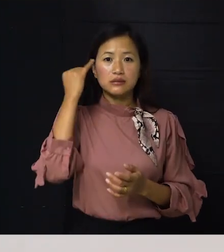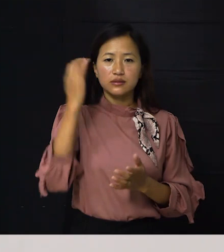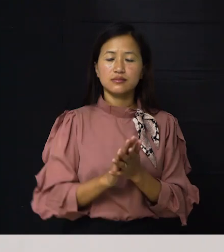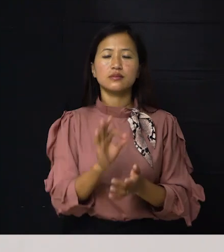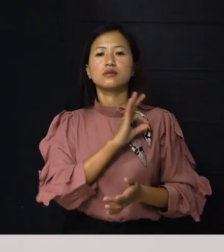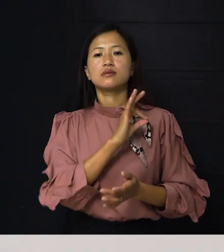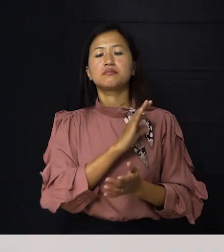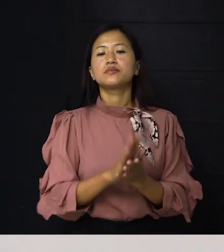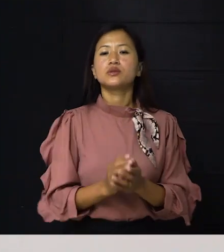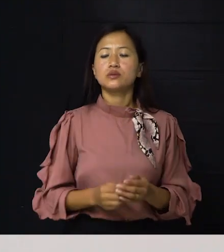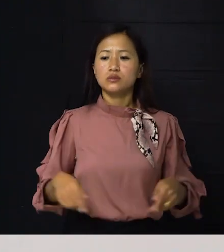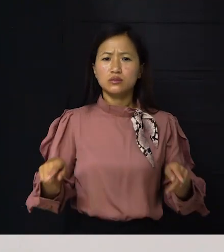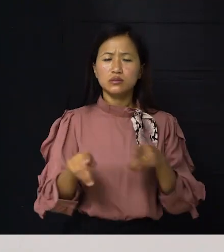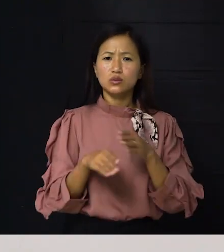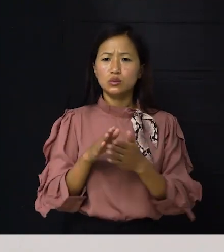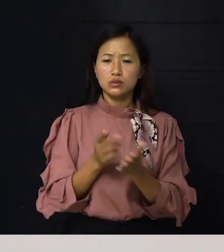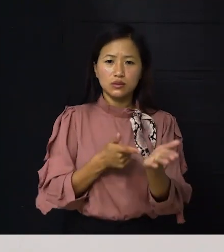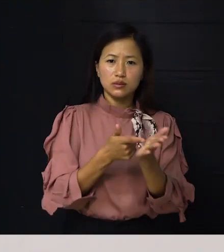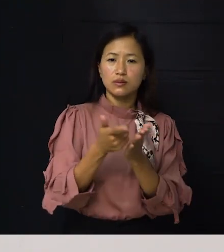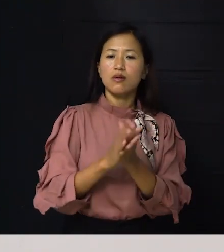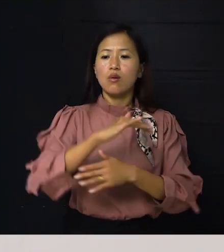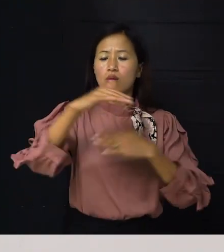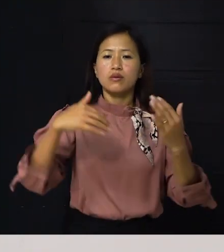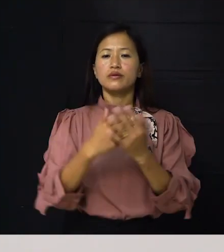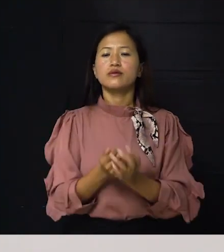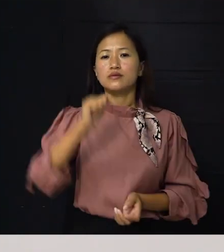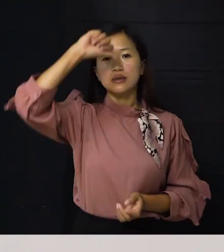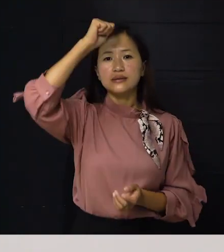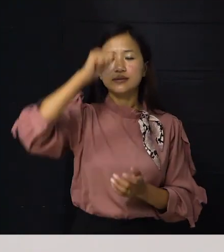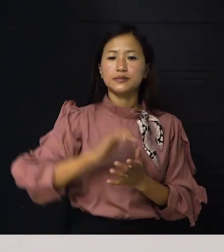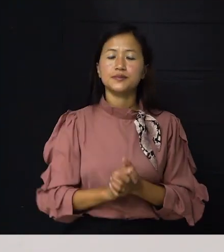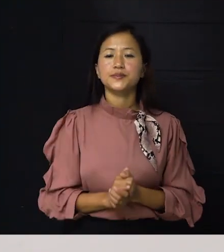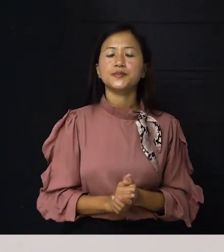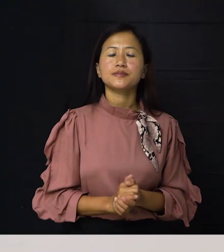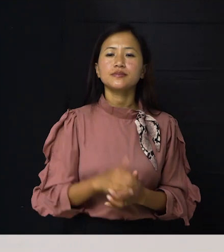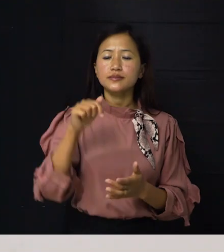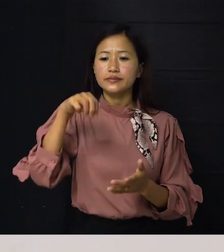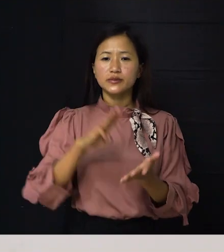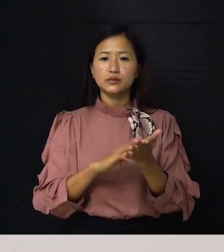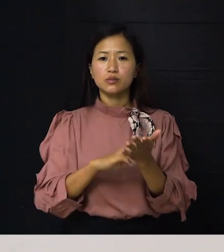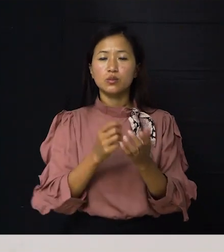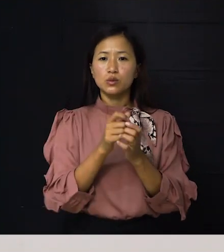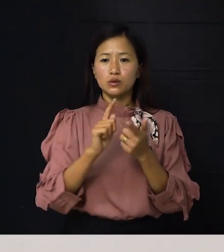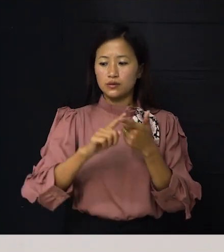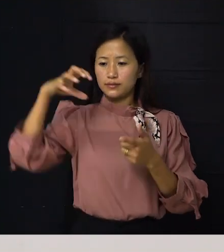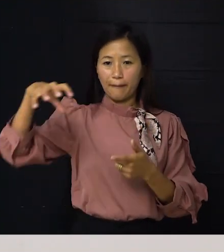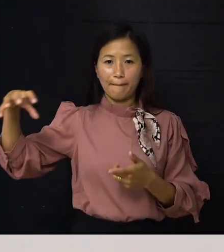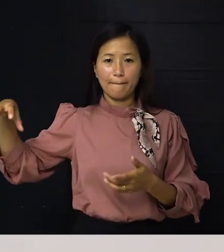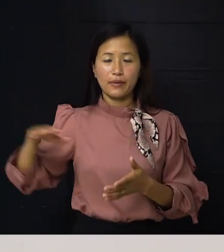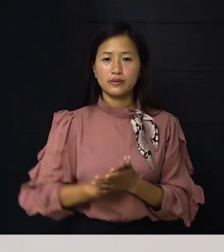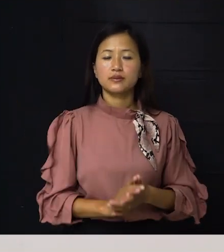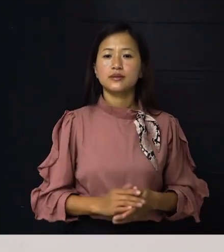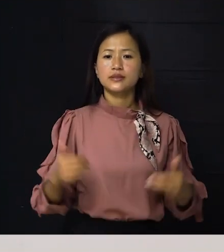rule over India. So that was when he started this idea of starting this Mughal Empire, all right? Now in the